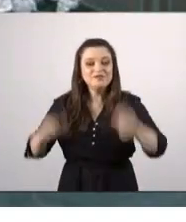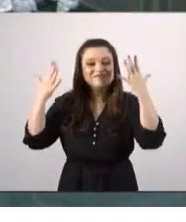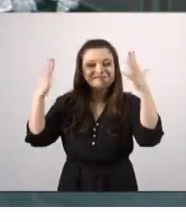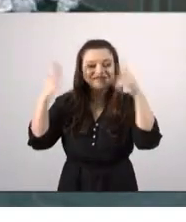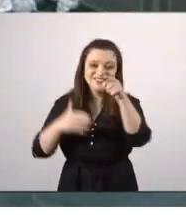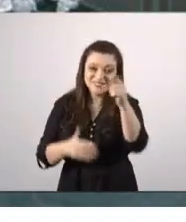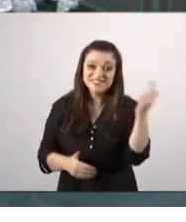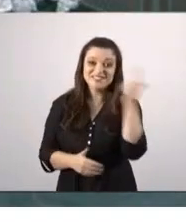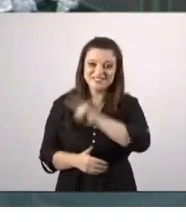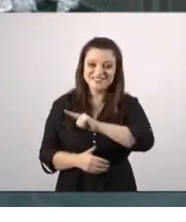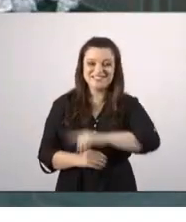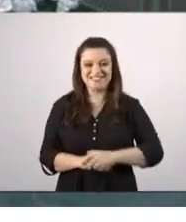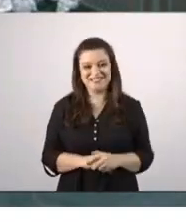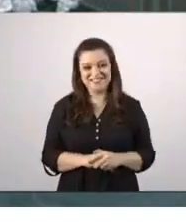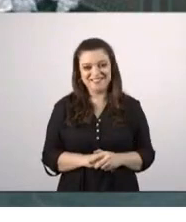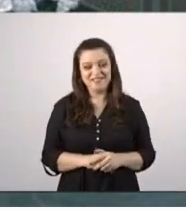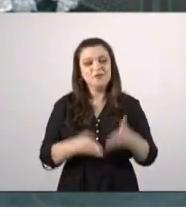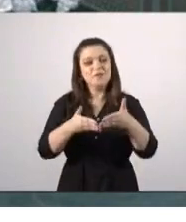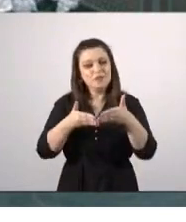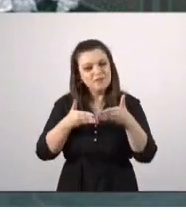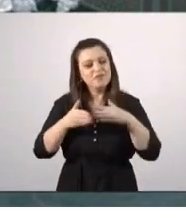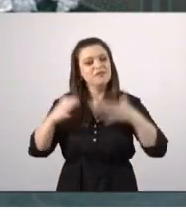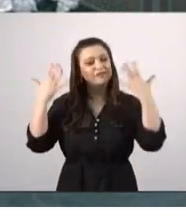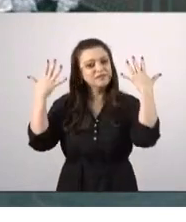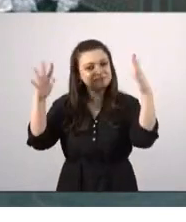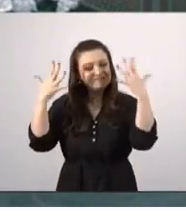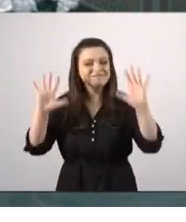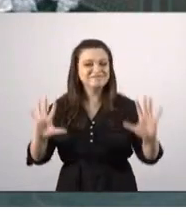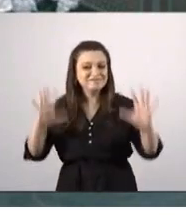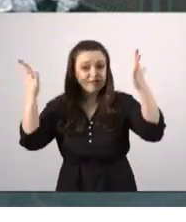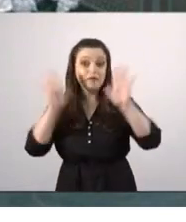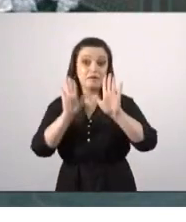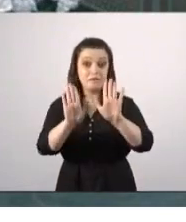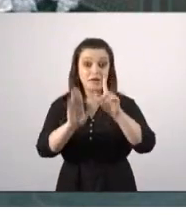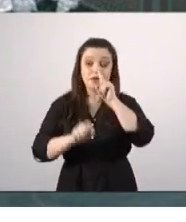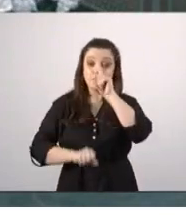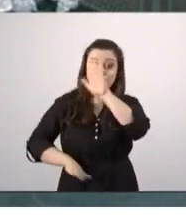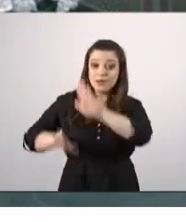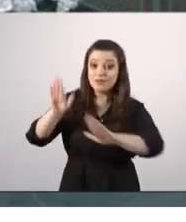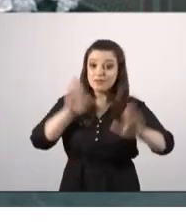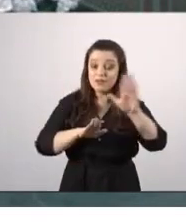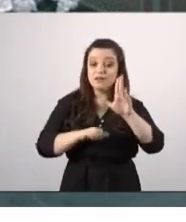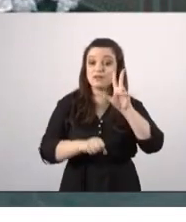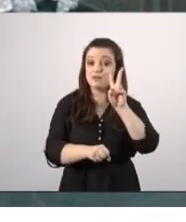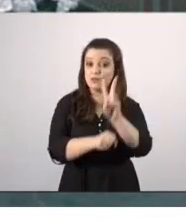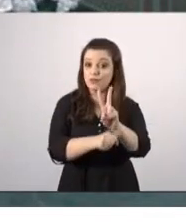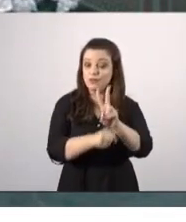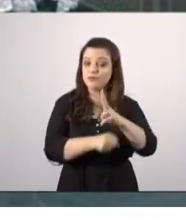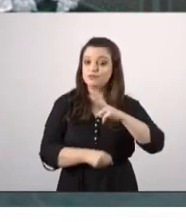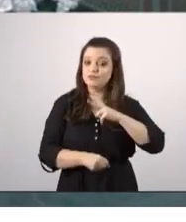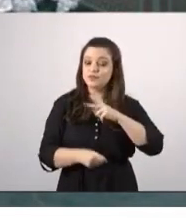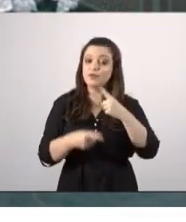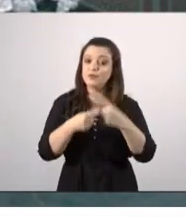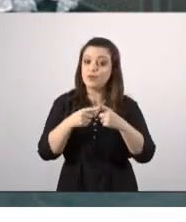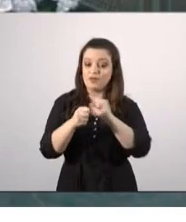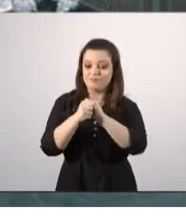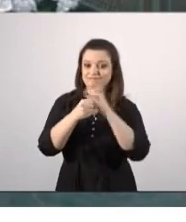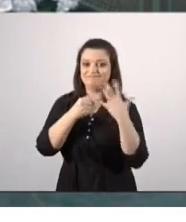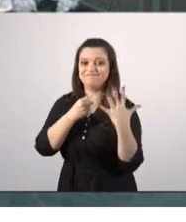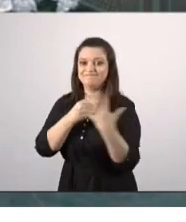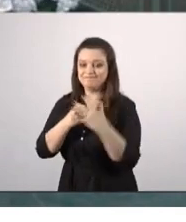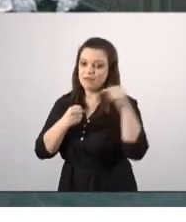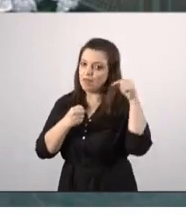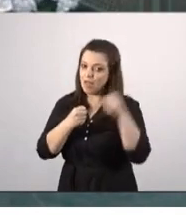you did it. Please celebrate, but please do so carefully and safely, because the COVID-19 virus is